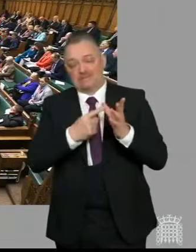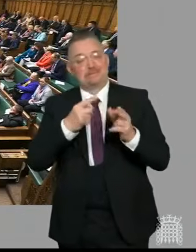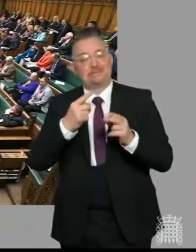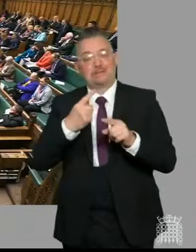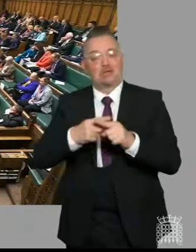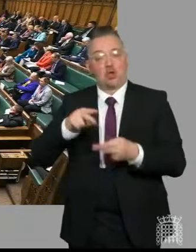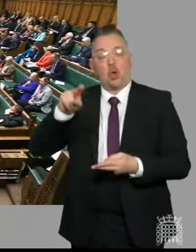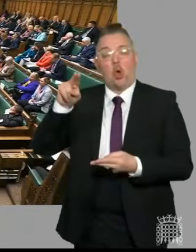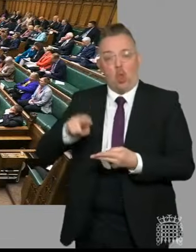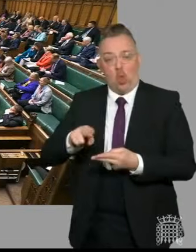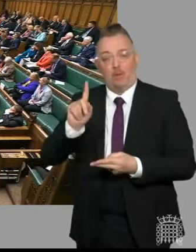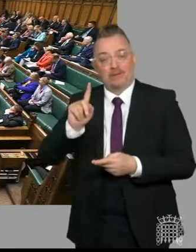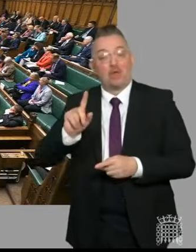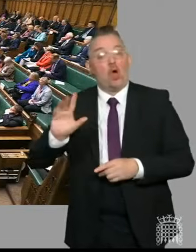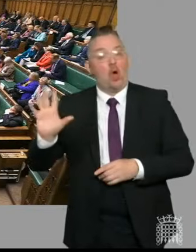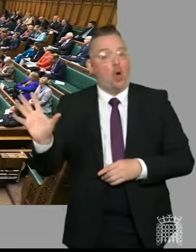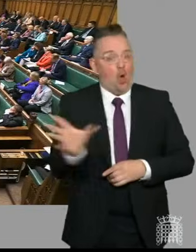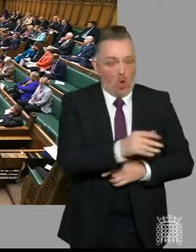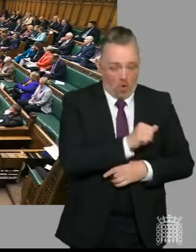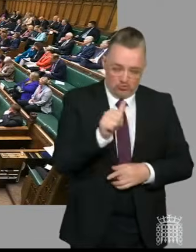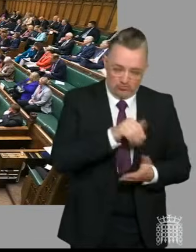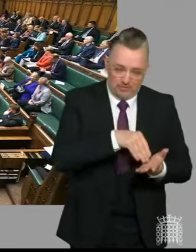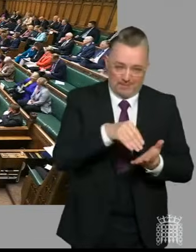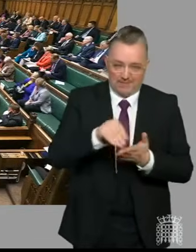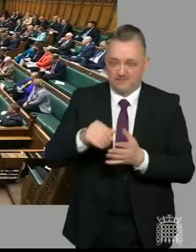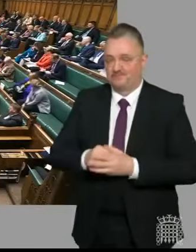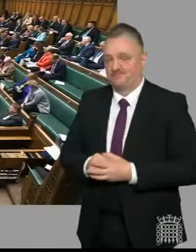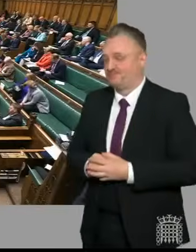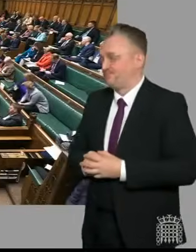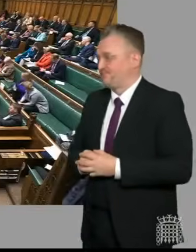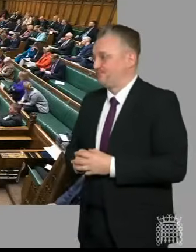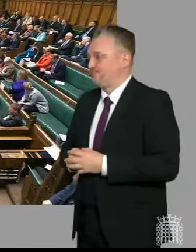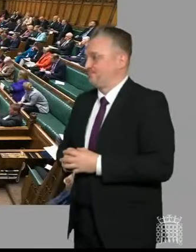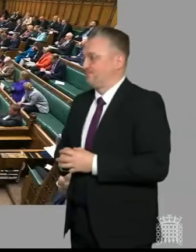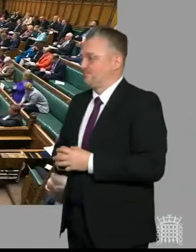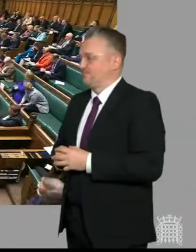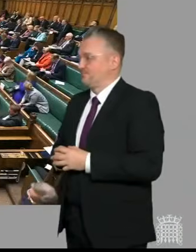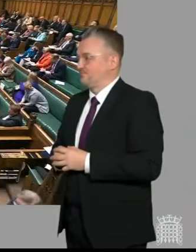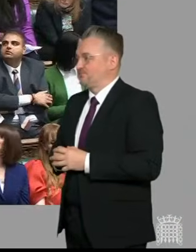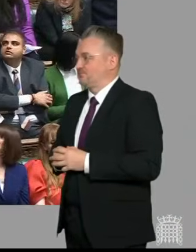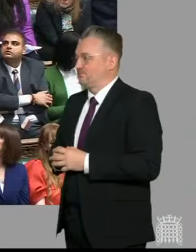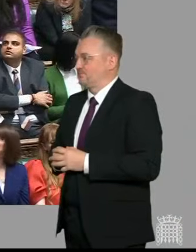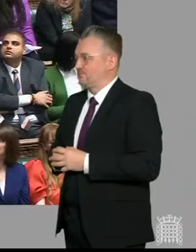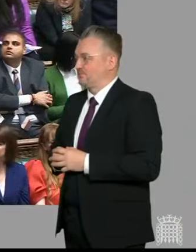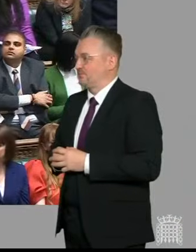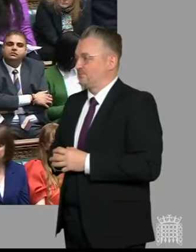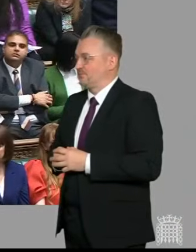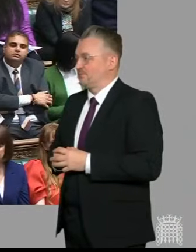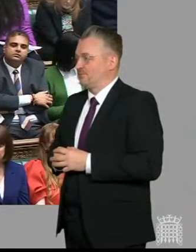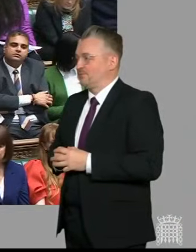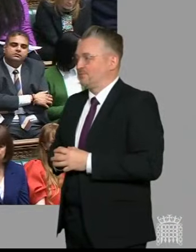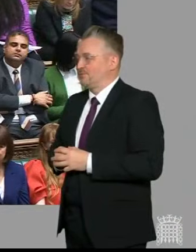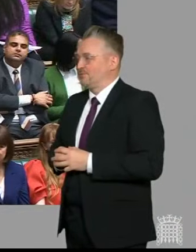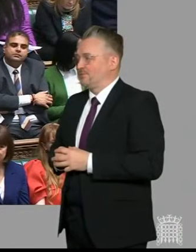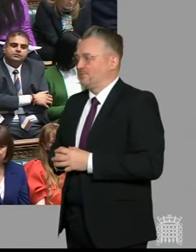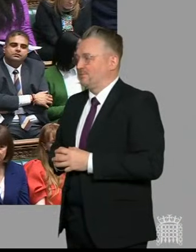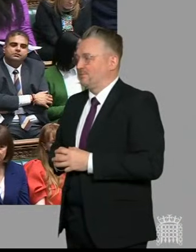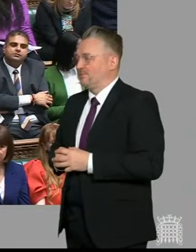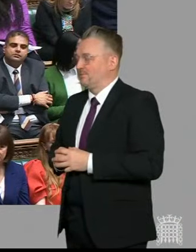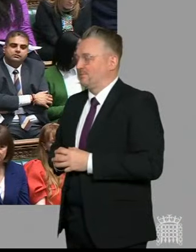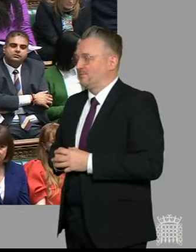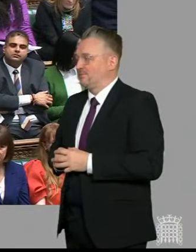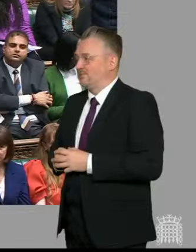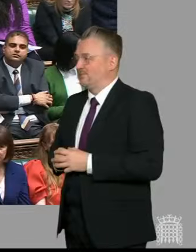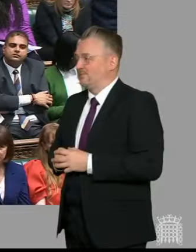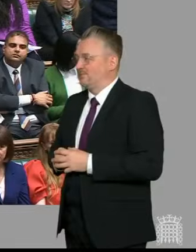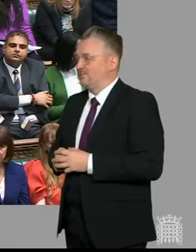Final question, Kate Osborne. Mr. Speaker, this week marks the 5th Lesbian Visibility Week, founded